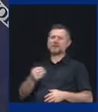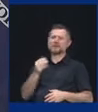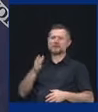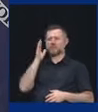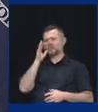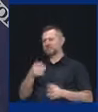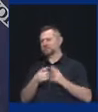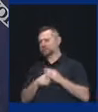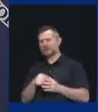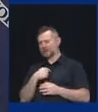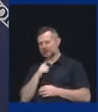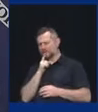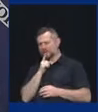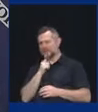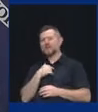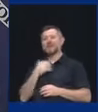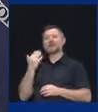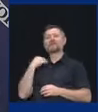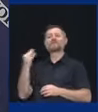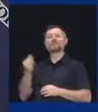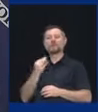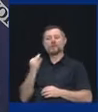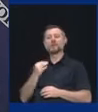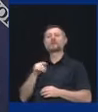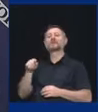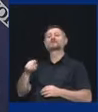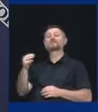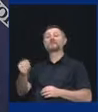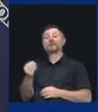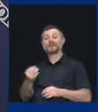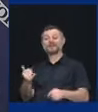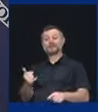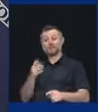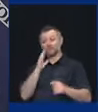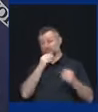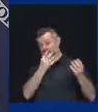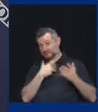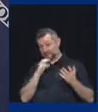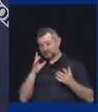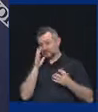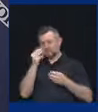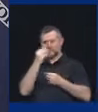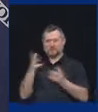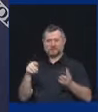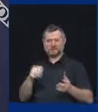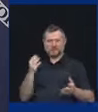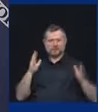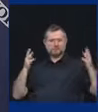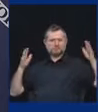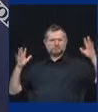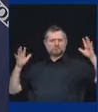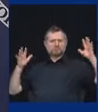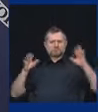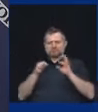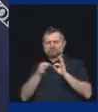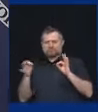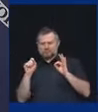on Monday I will tell you after we talk to the CDC, and we talked to the